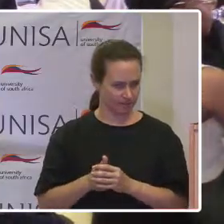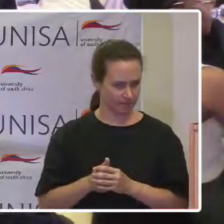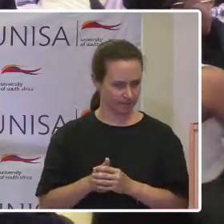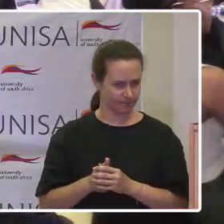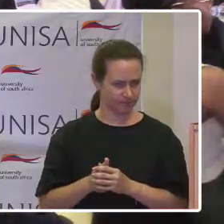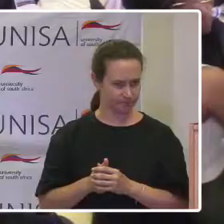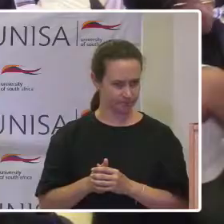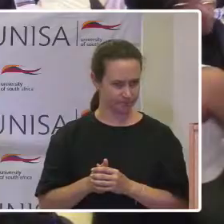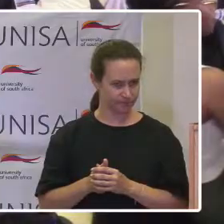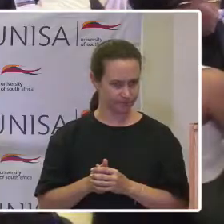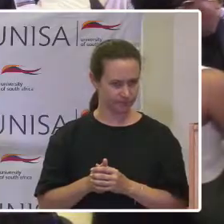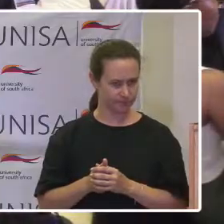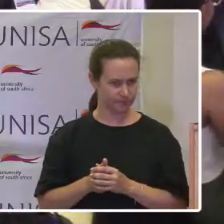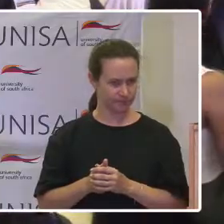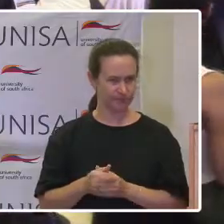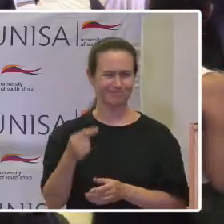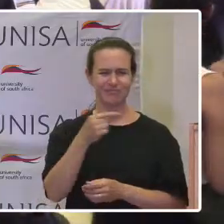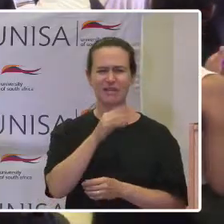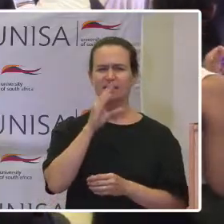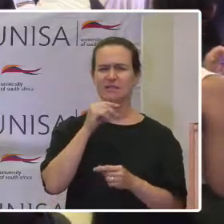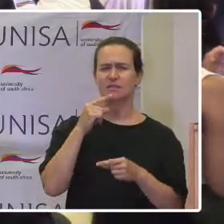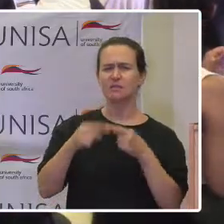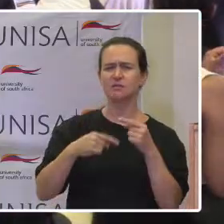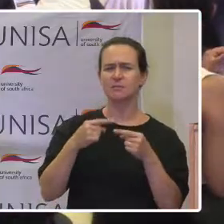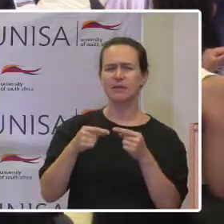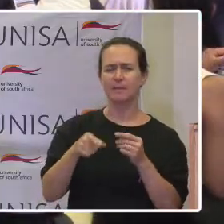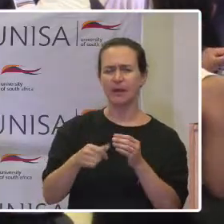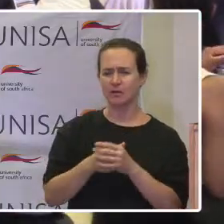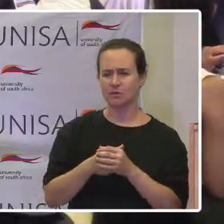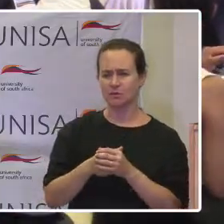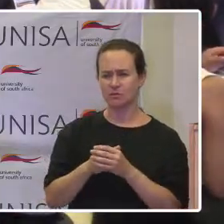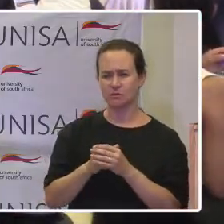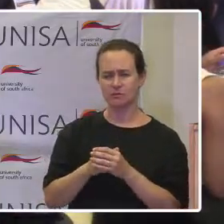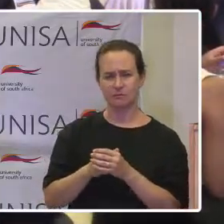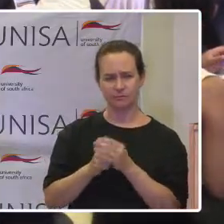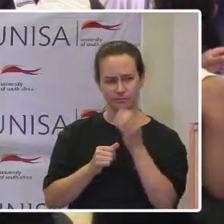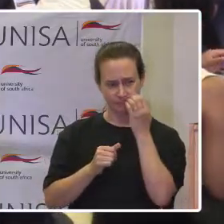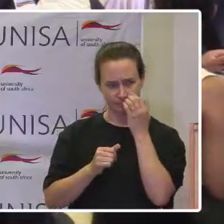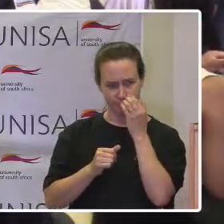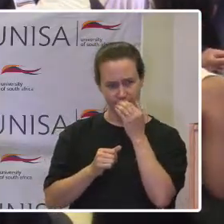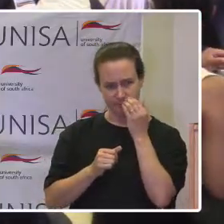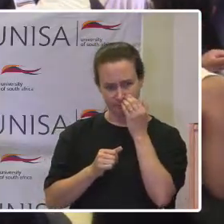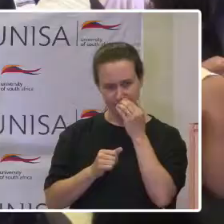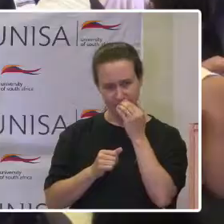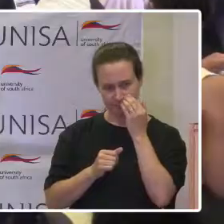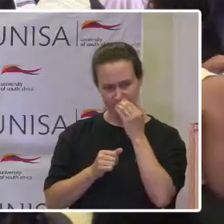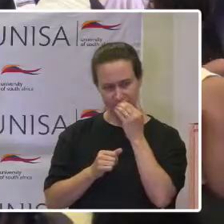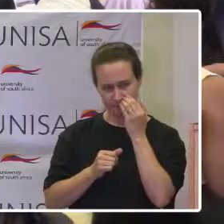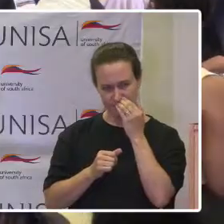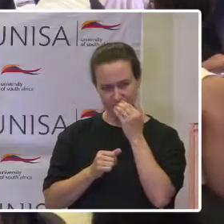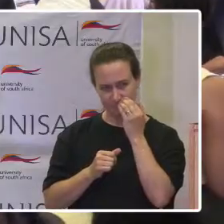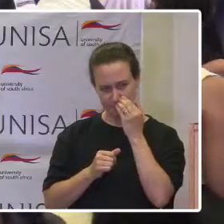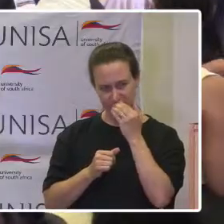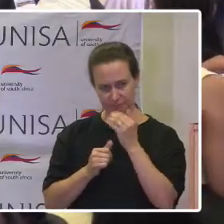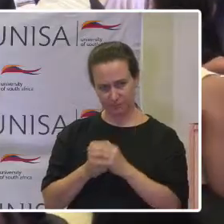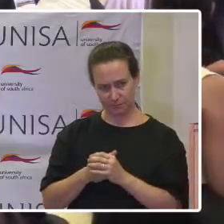One of the principles that you spoke about was peaceful, which of course is a